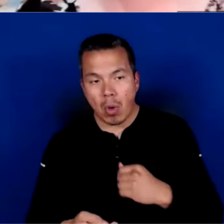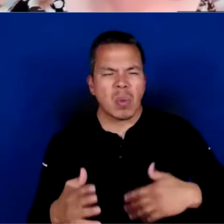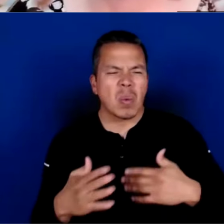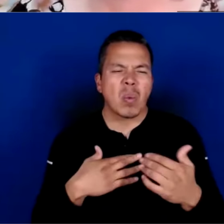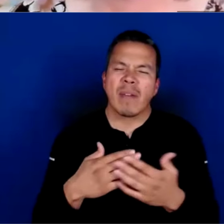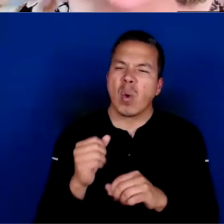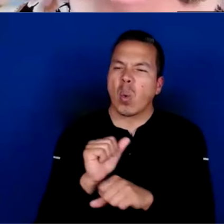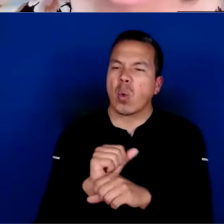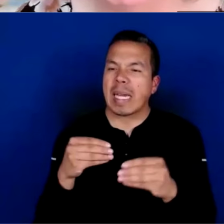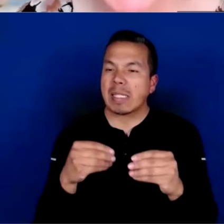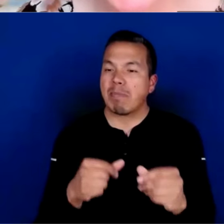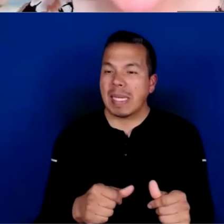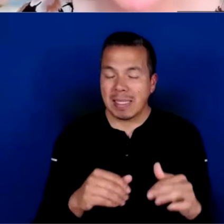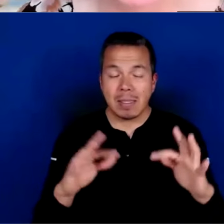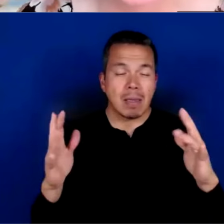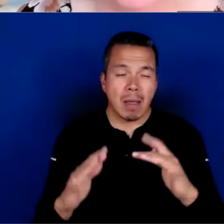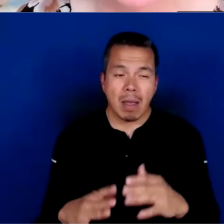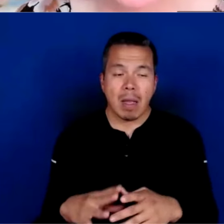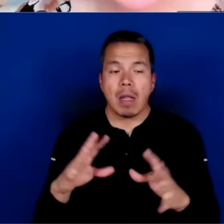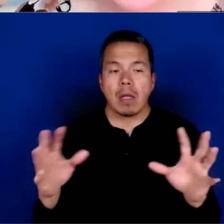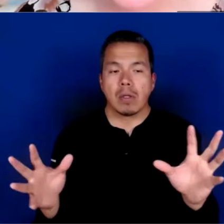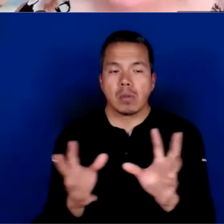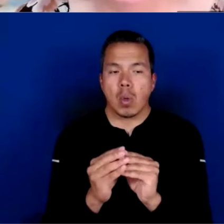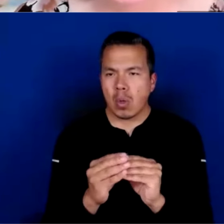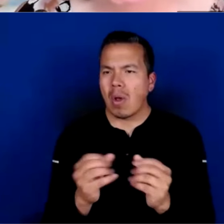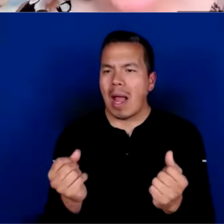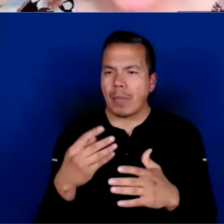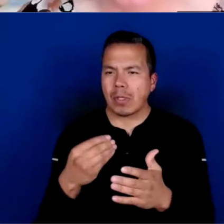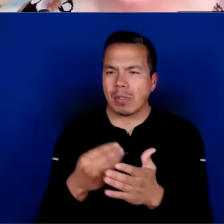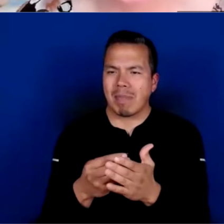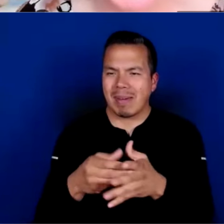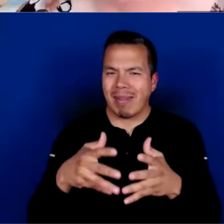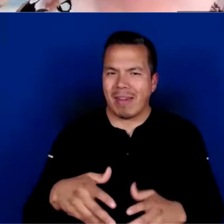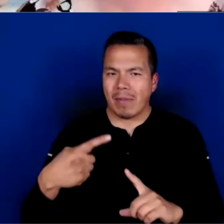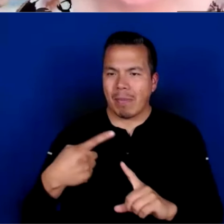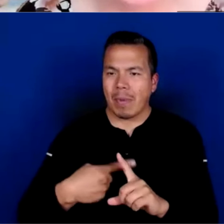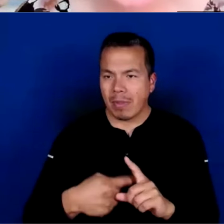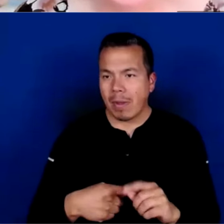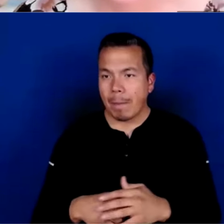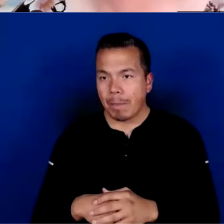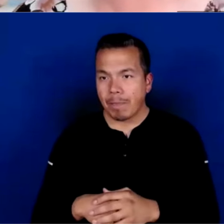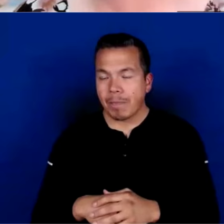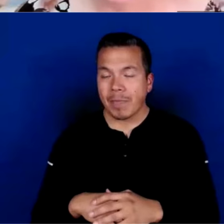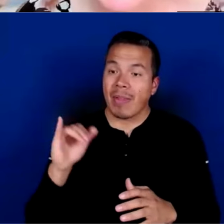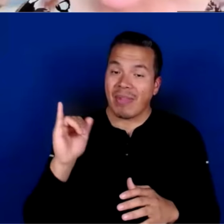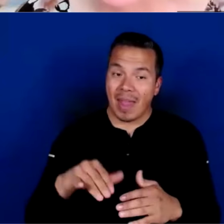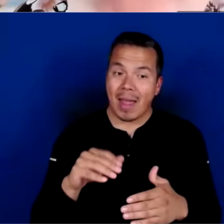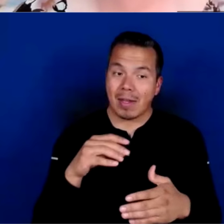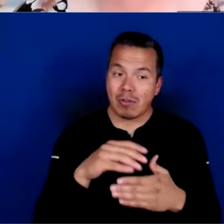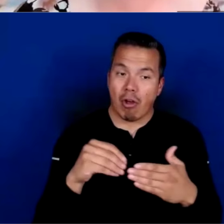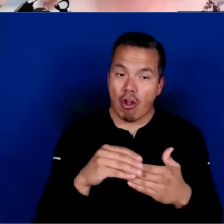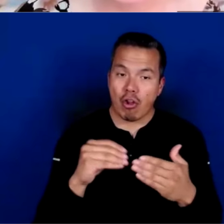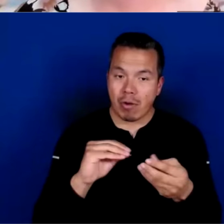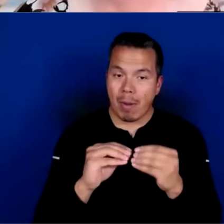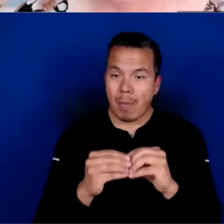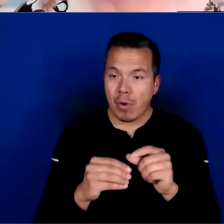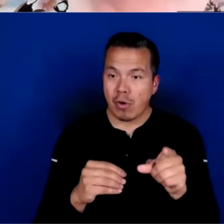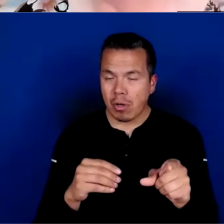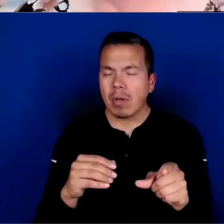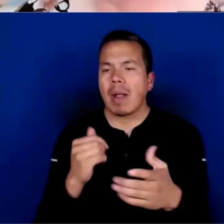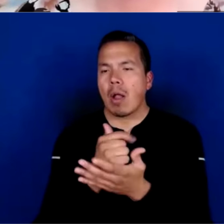have, and we come up with how much money you have each month. And that way you know how much you have to budget and plan to